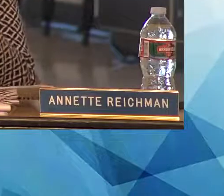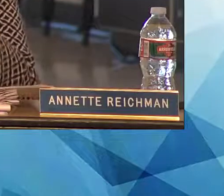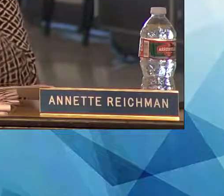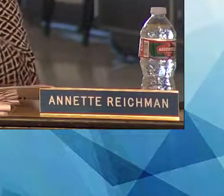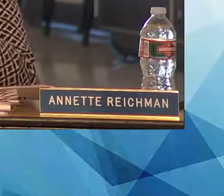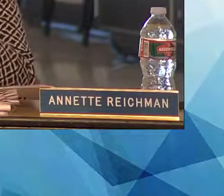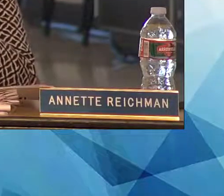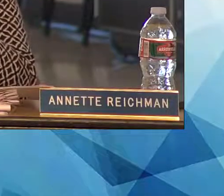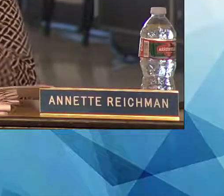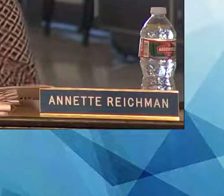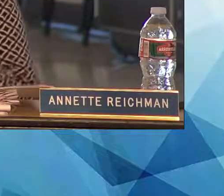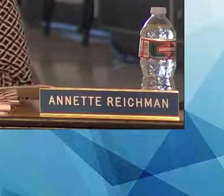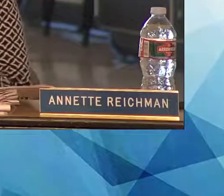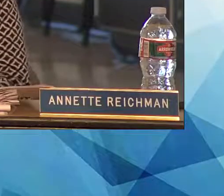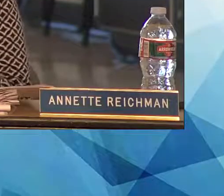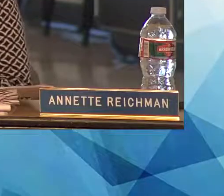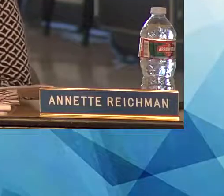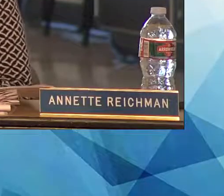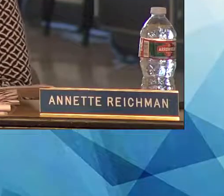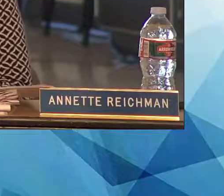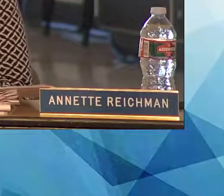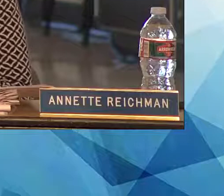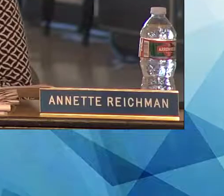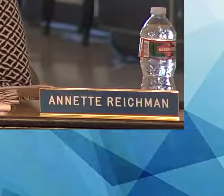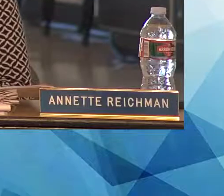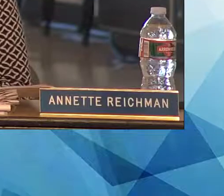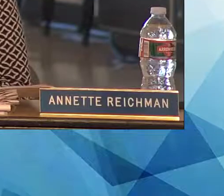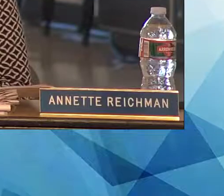with the IT department.